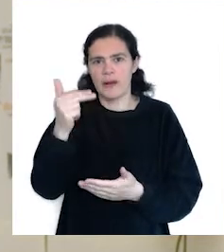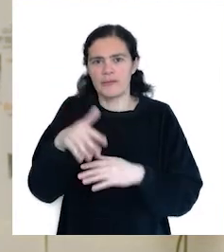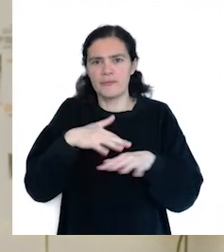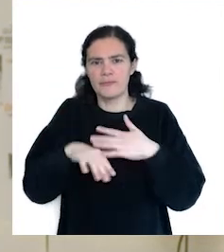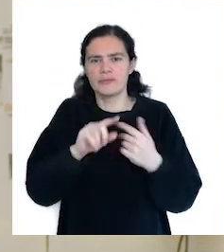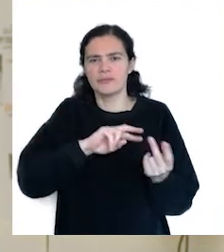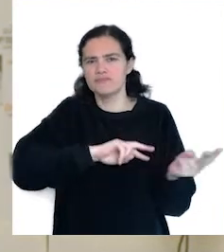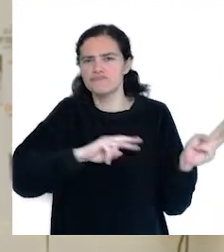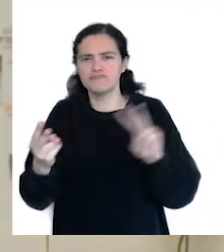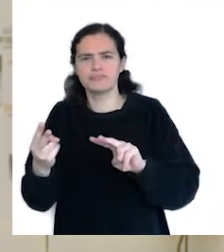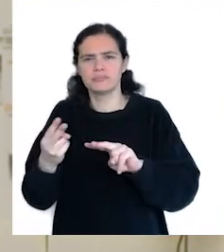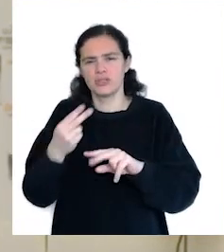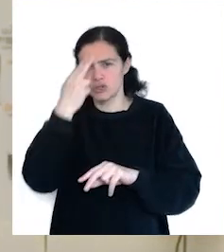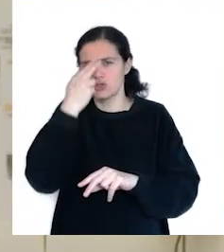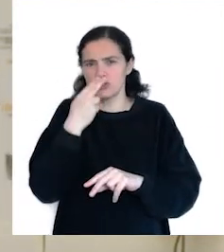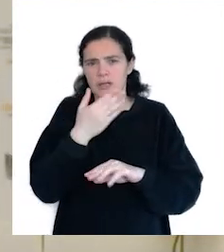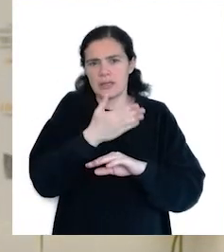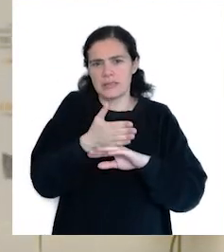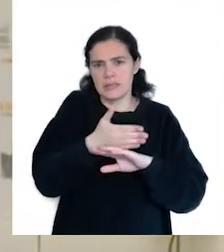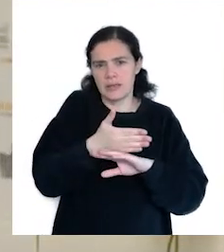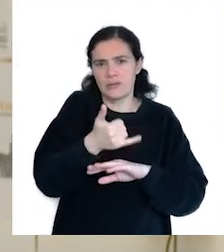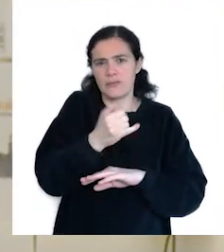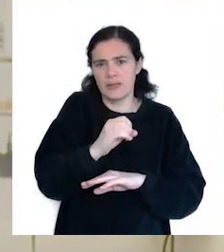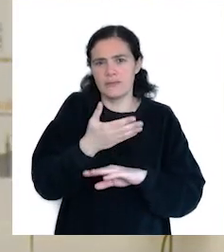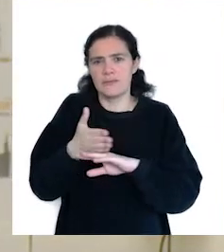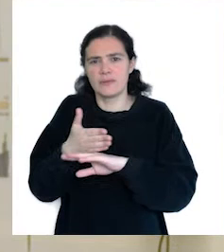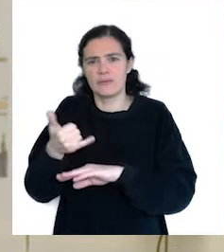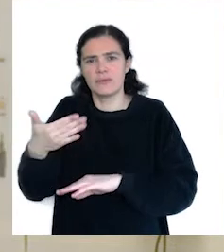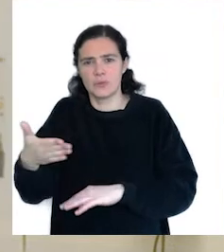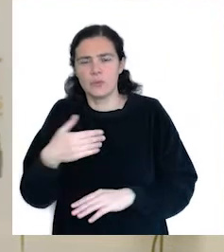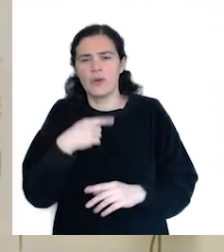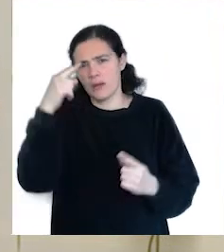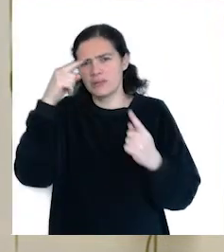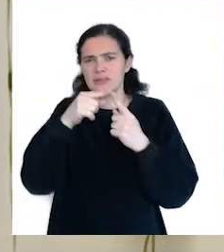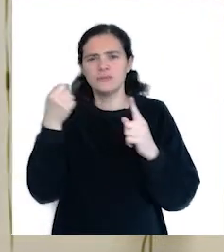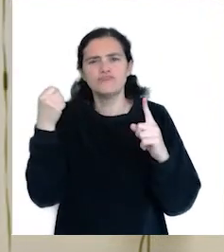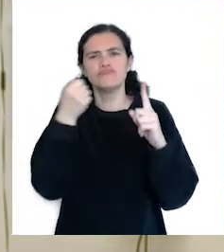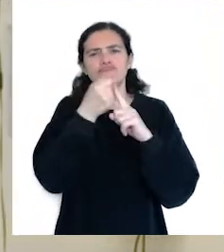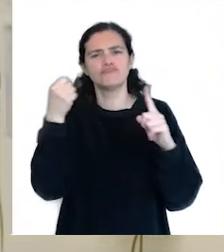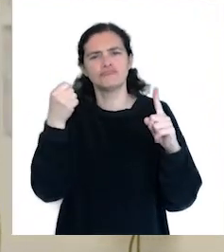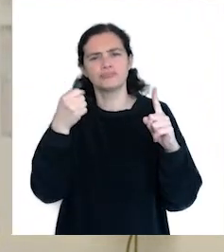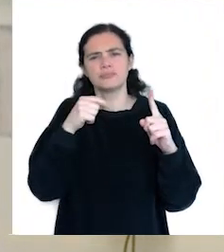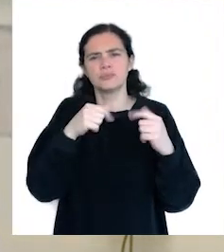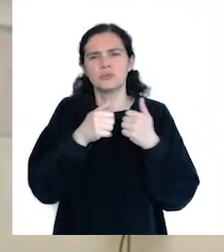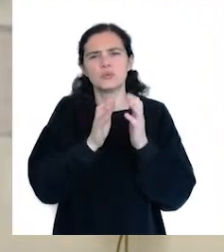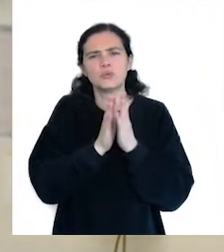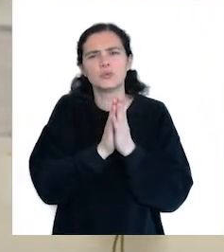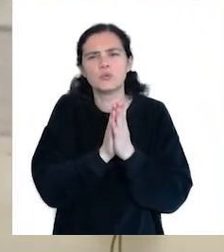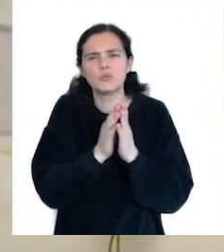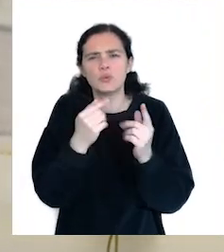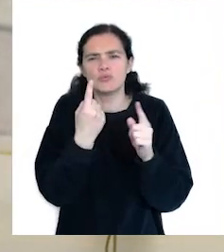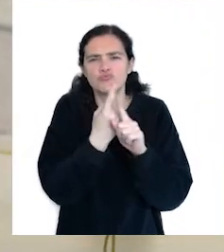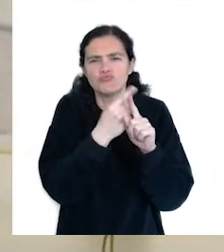done across the history of the 20th century and 21st century is to challenge all